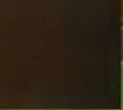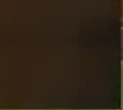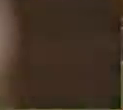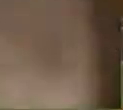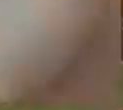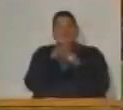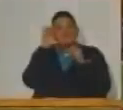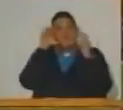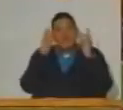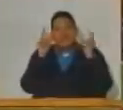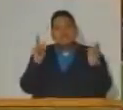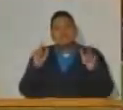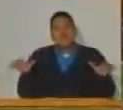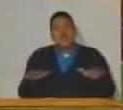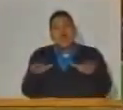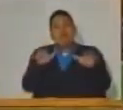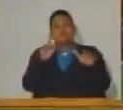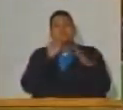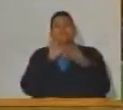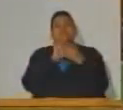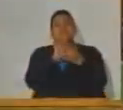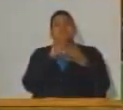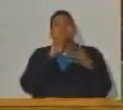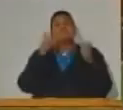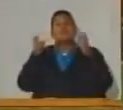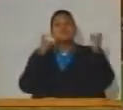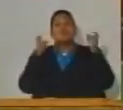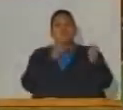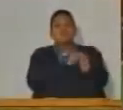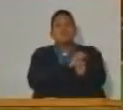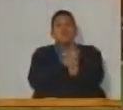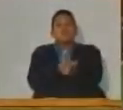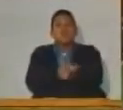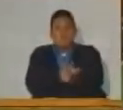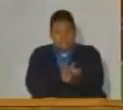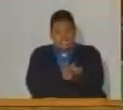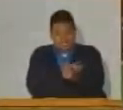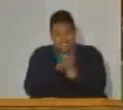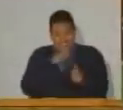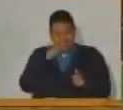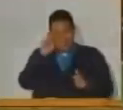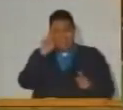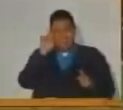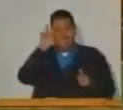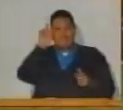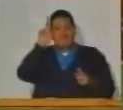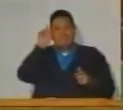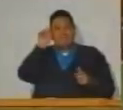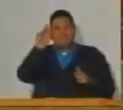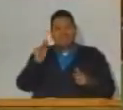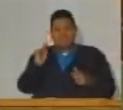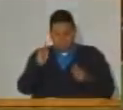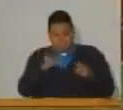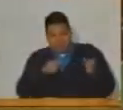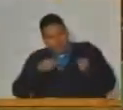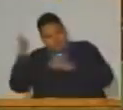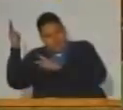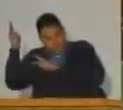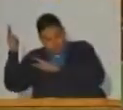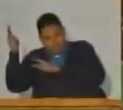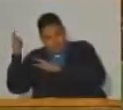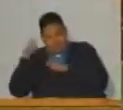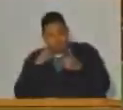immediate action regarding the management of the authority and the Riverton disposal site. These